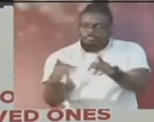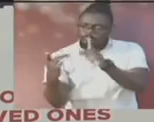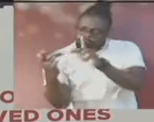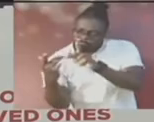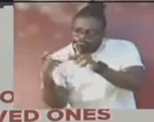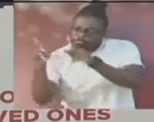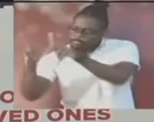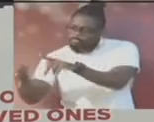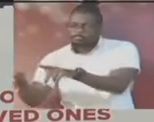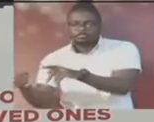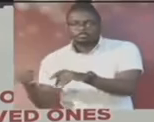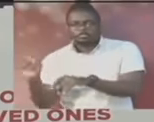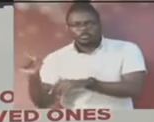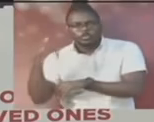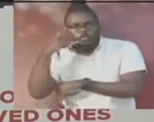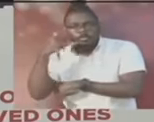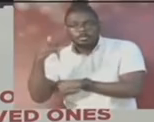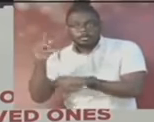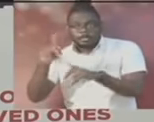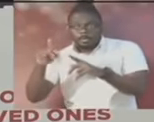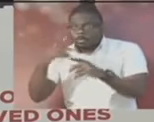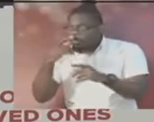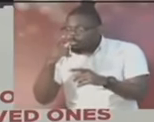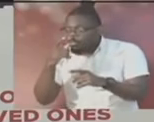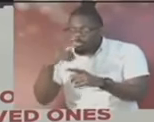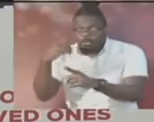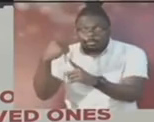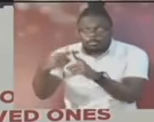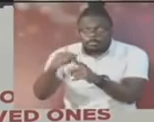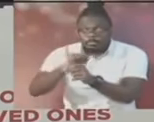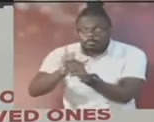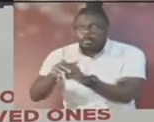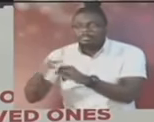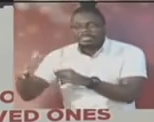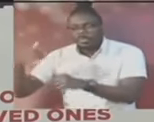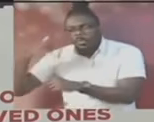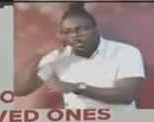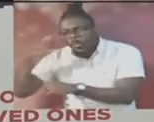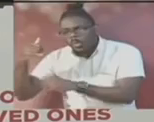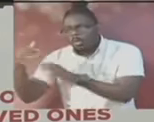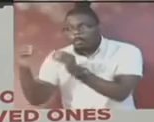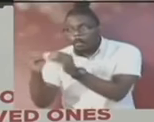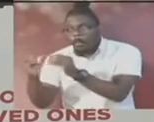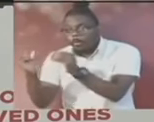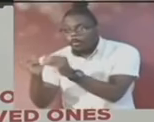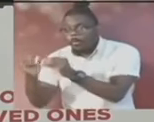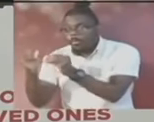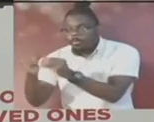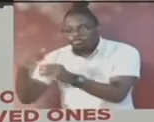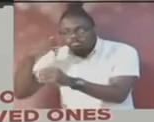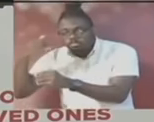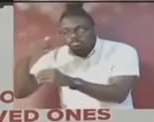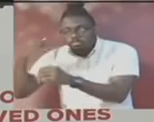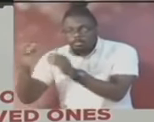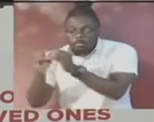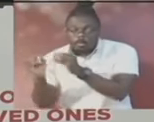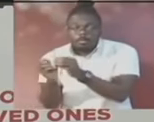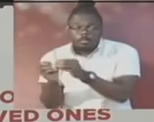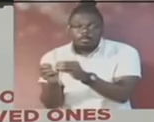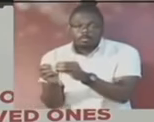with respect to COVID-19 and confirmed cases, means that we have to contact trace even more. I'm appealing to members